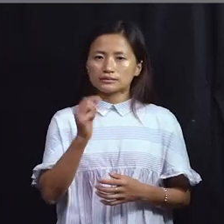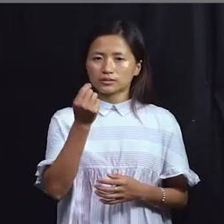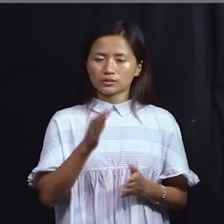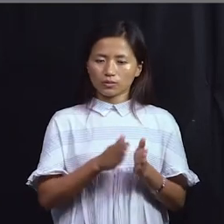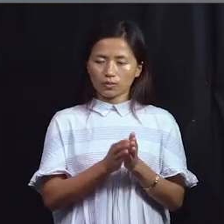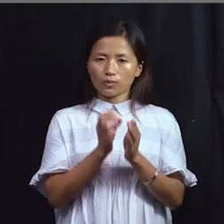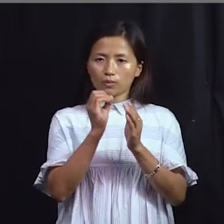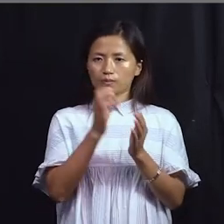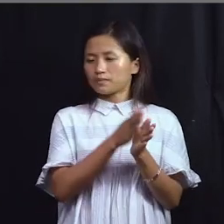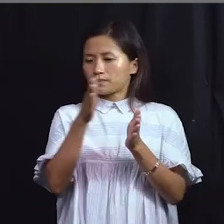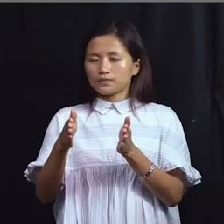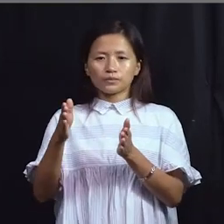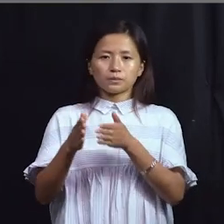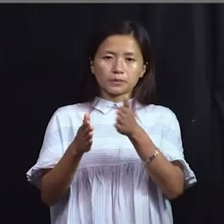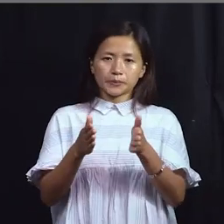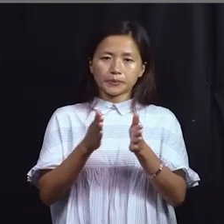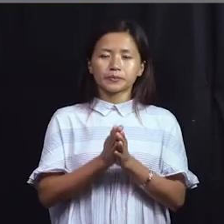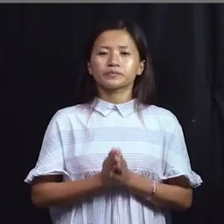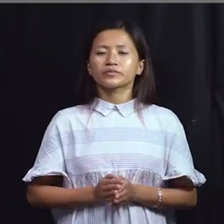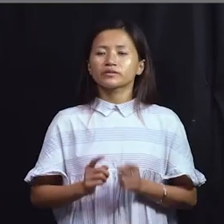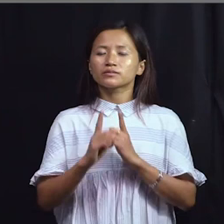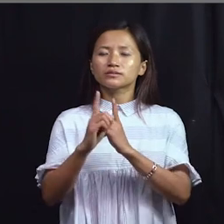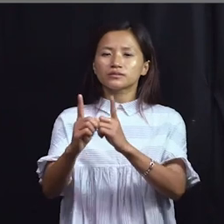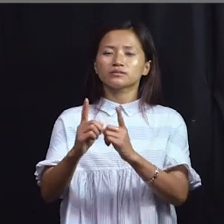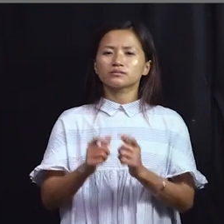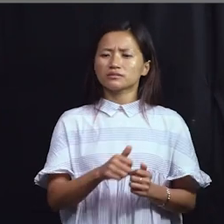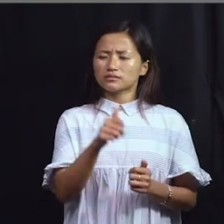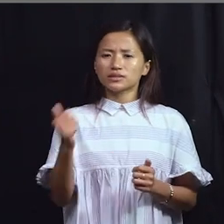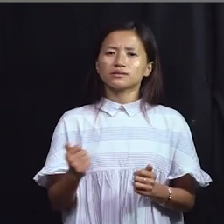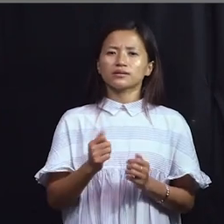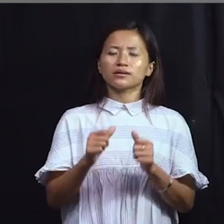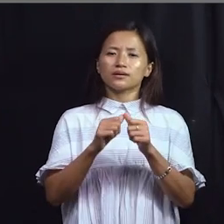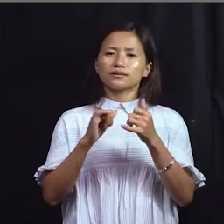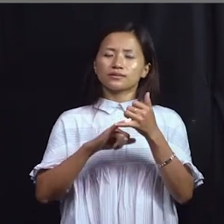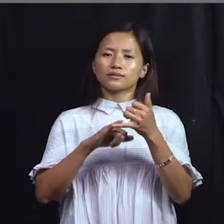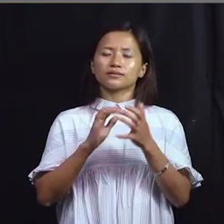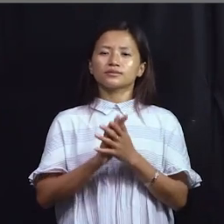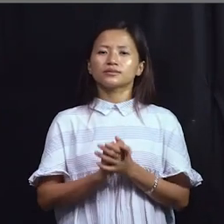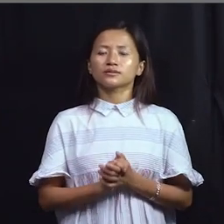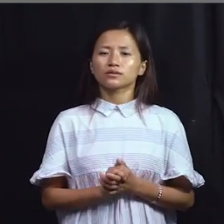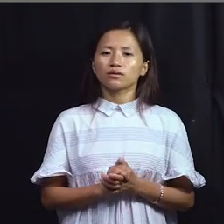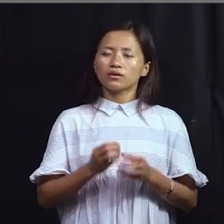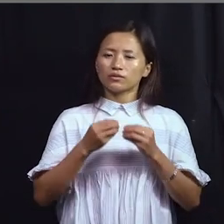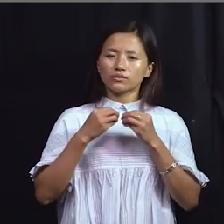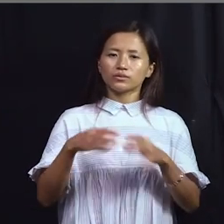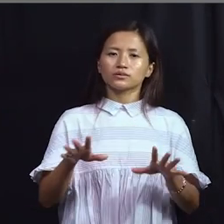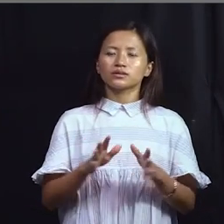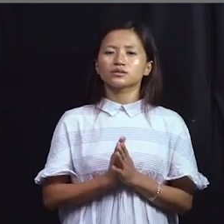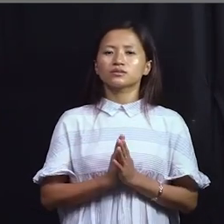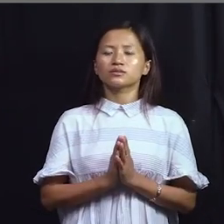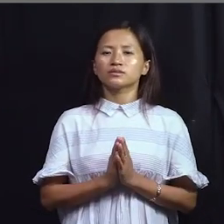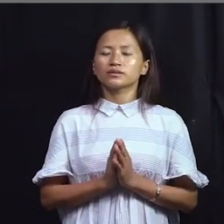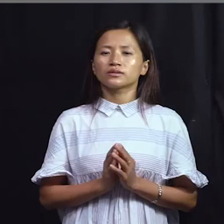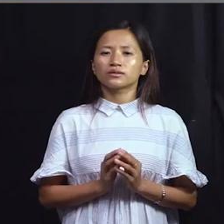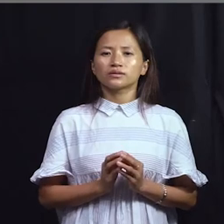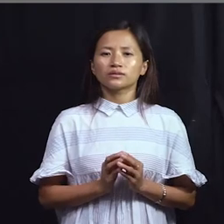opposite. Over here, it does not lead to creation of any asset. It does also not lead to wastage of, it